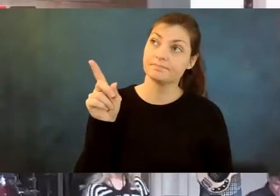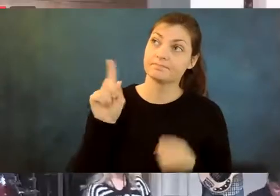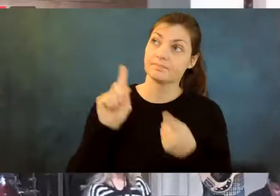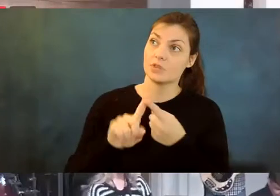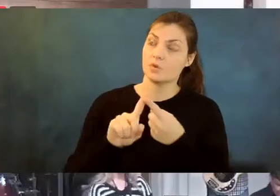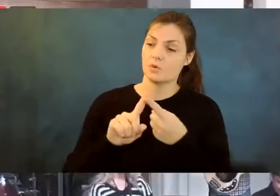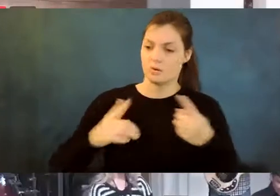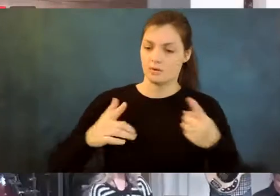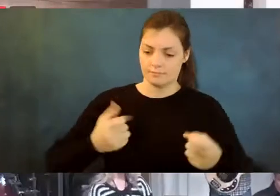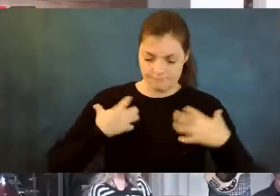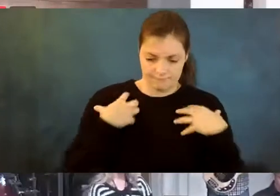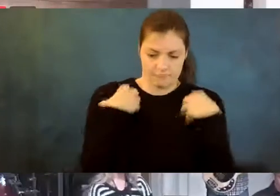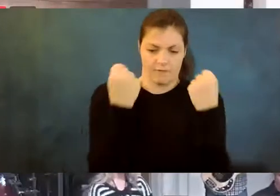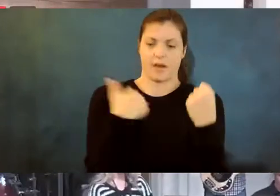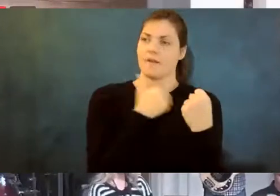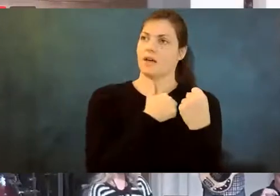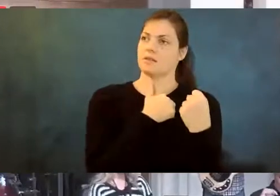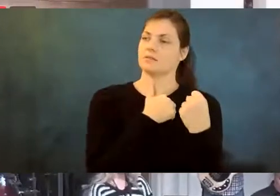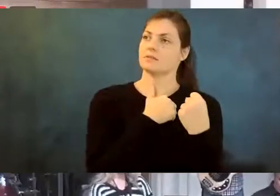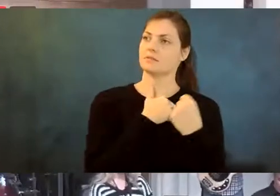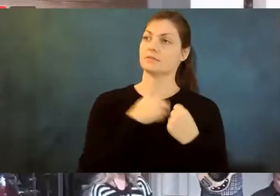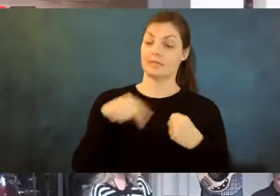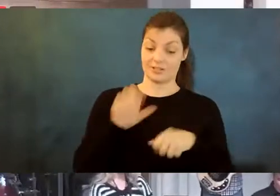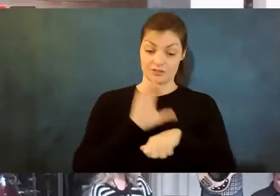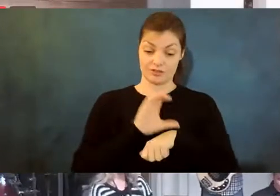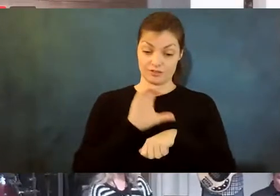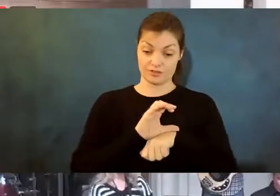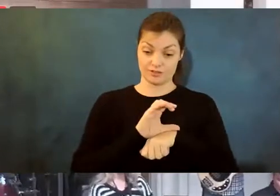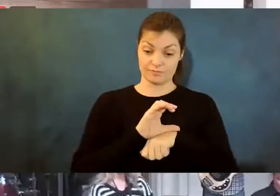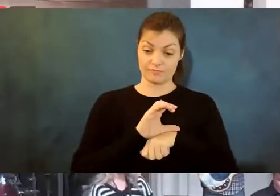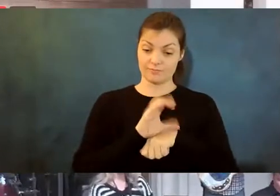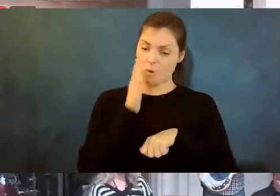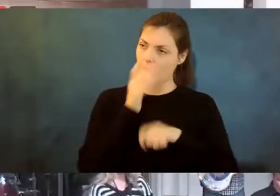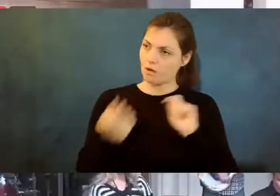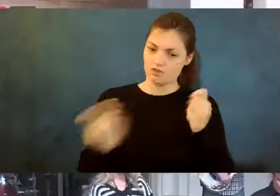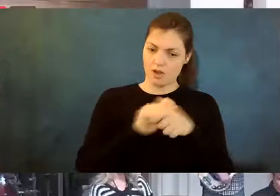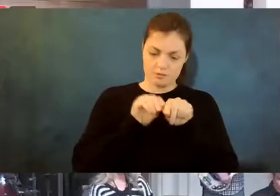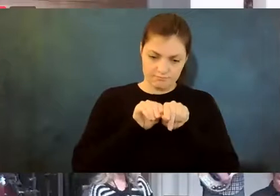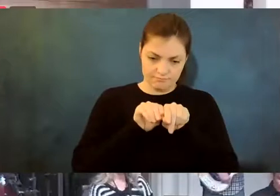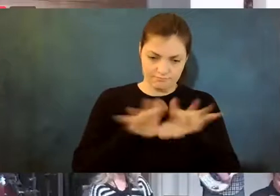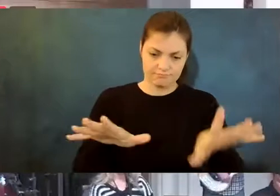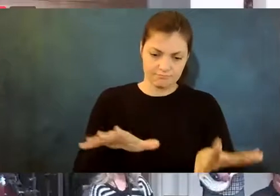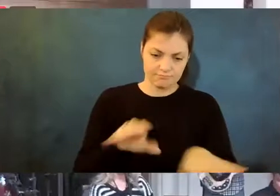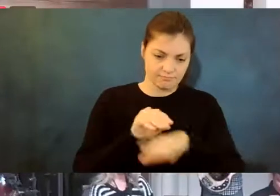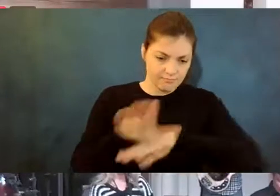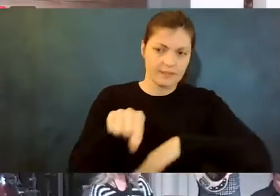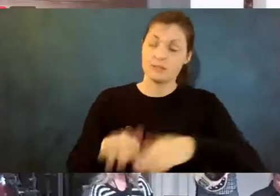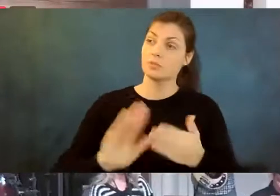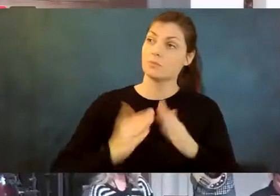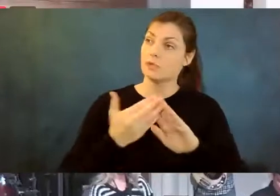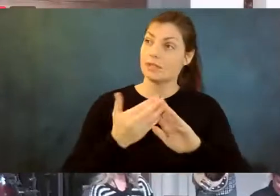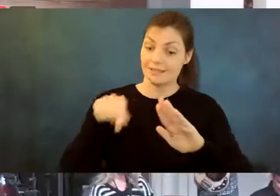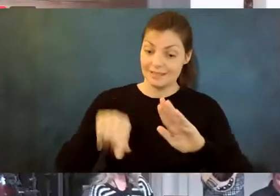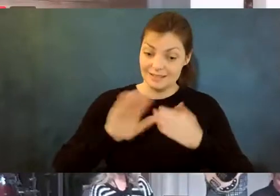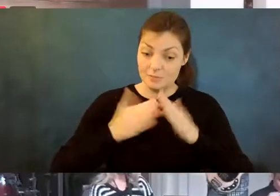to revive us from the inside out, Lord, this church will change this community. And this community will change